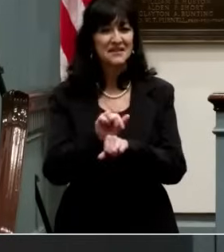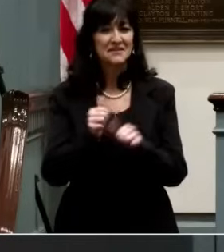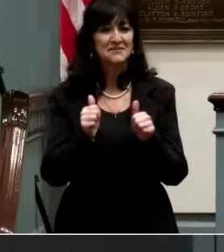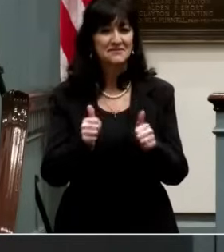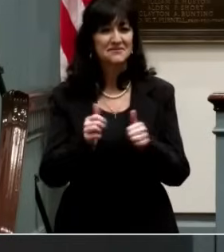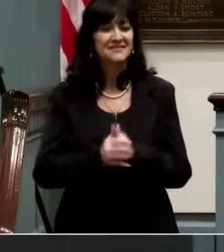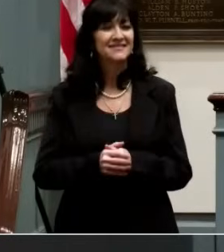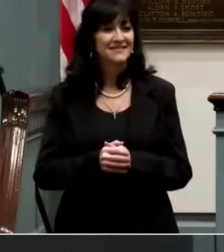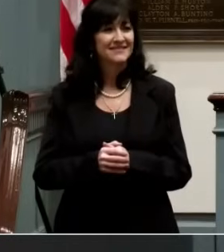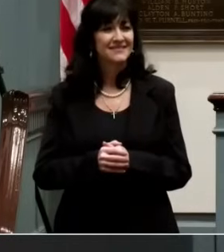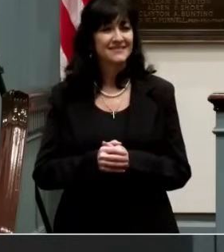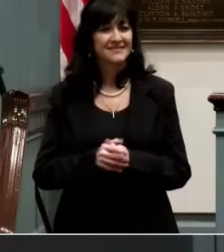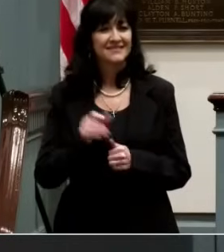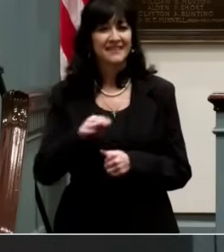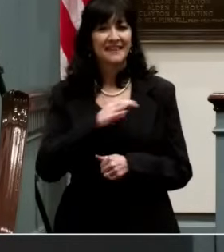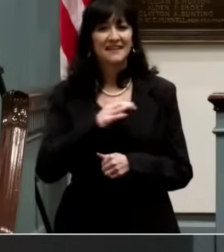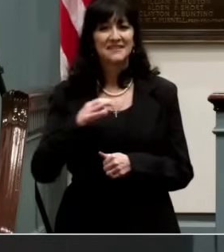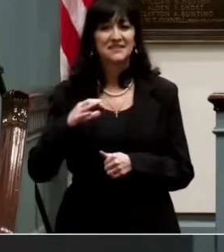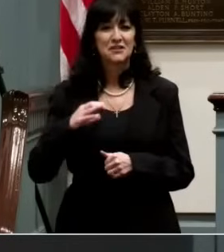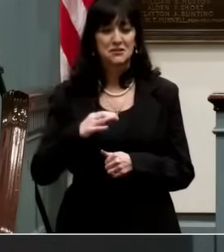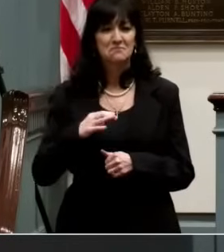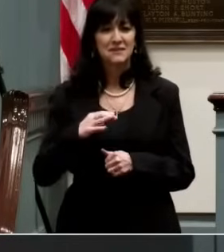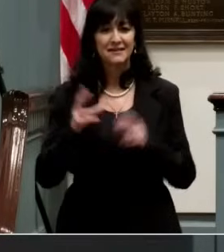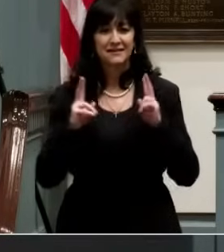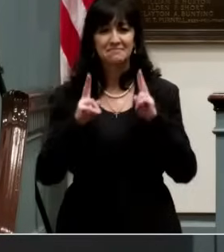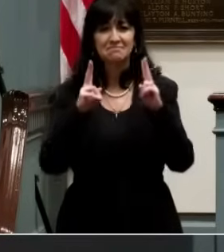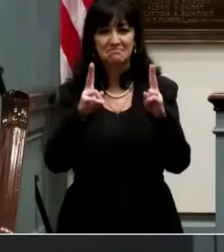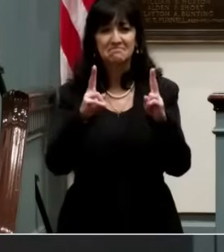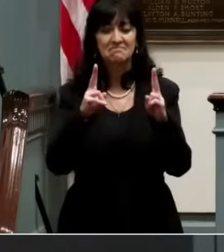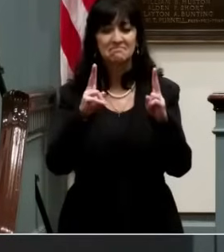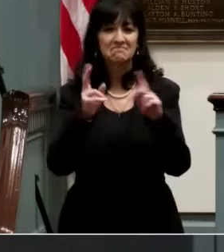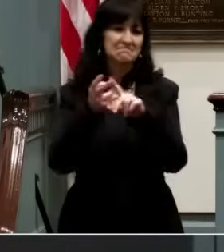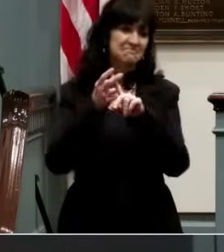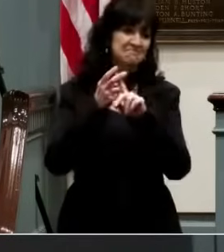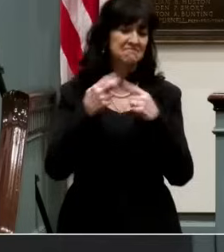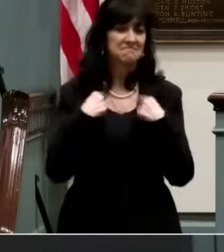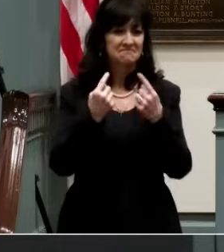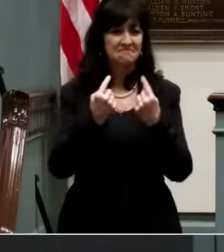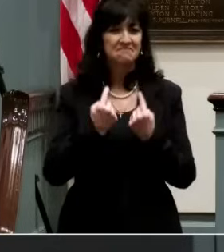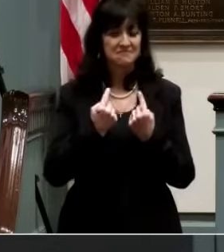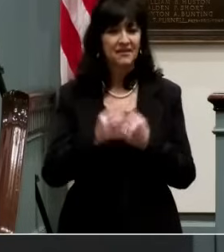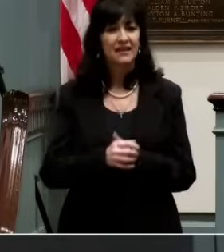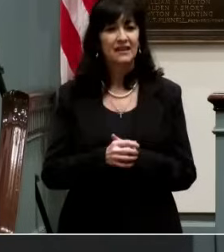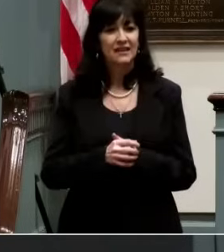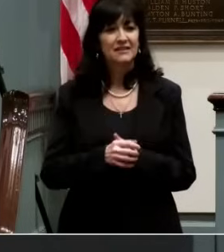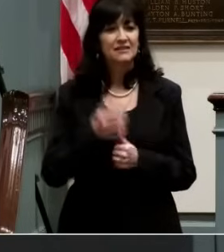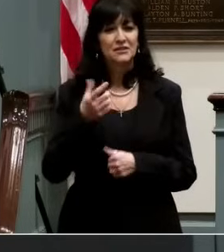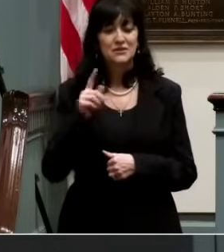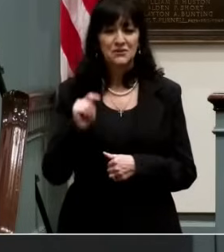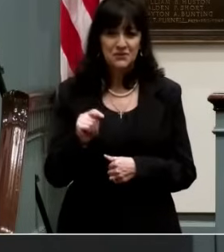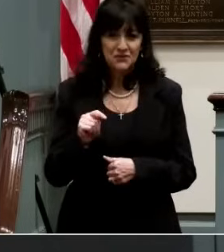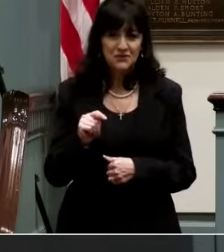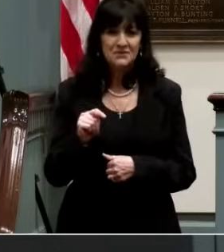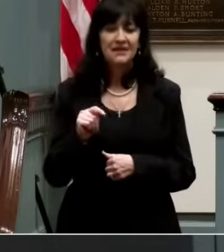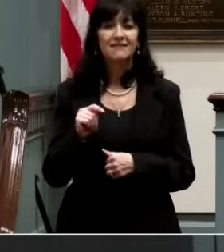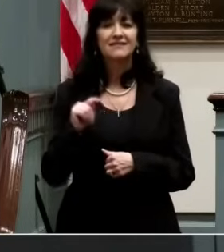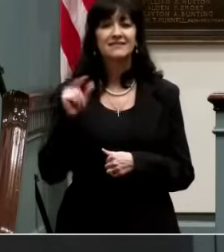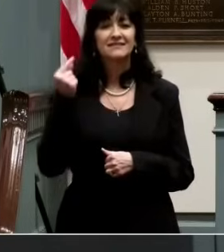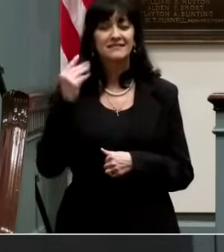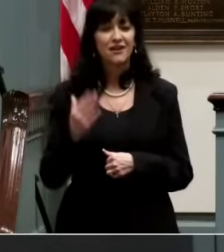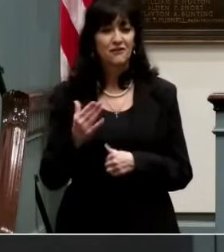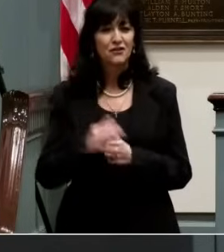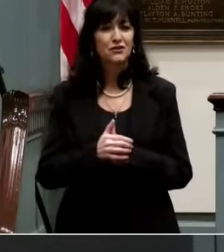to the committee there to come and get me. Lieutenant Governor Hall, Mr. President Pro Tem, Mr.